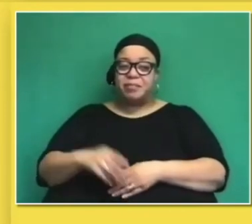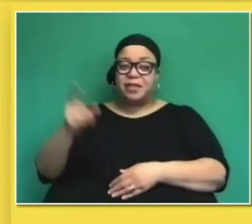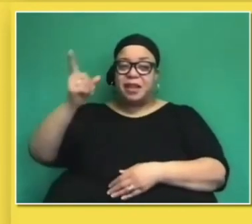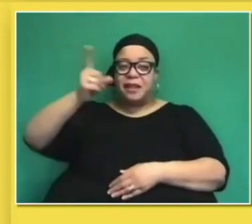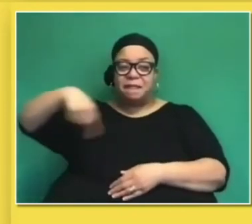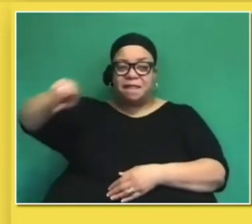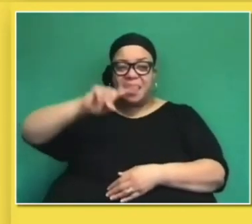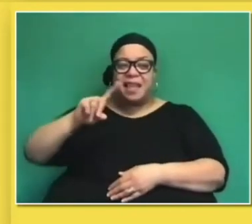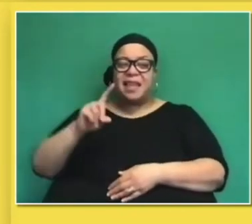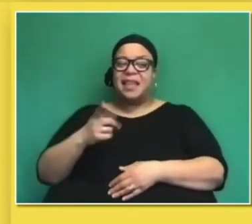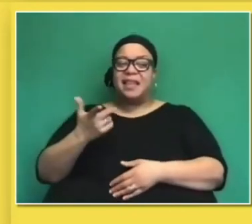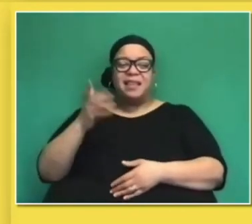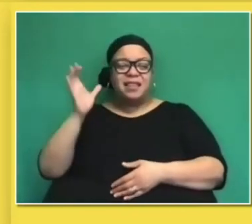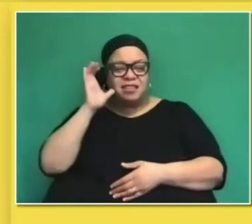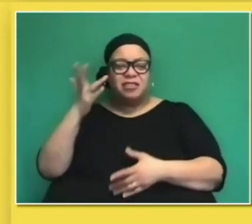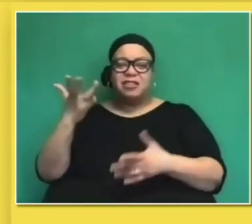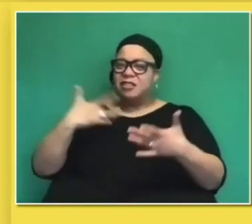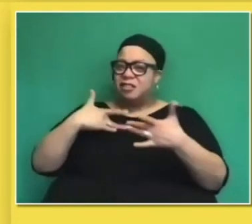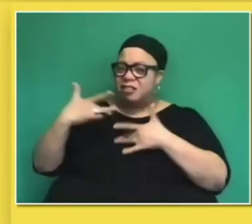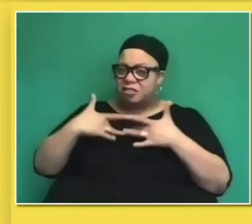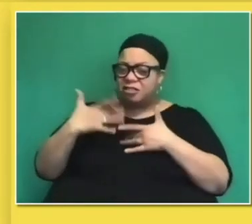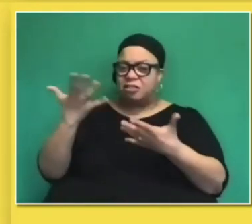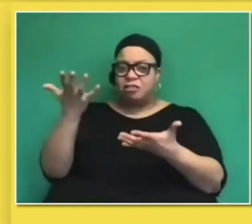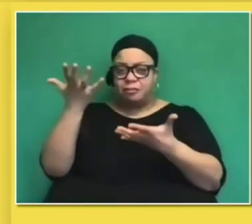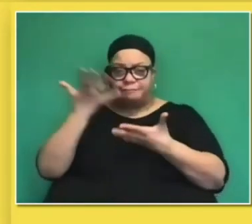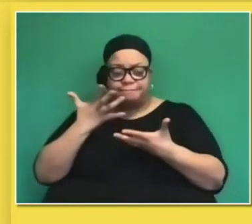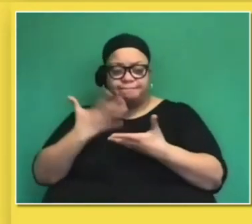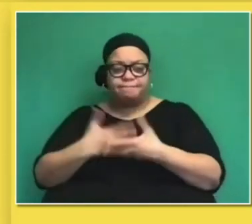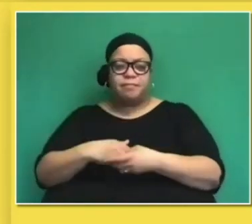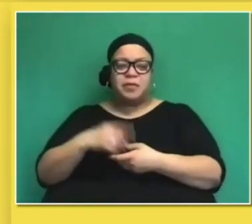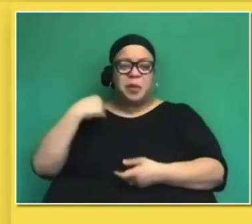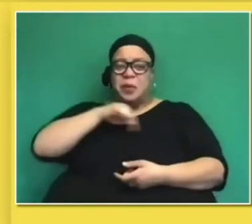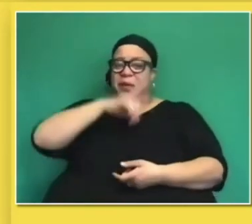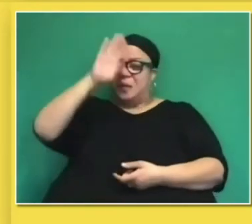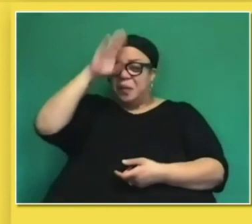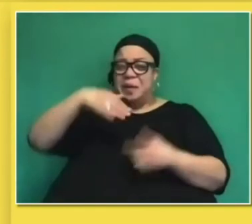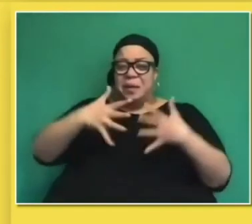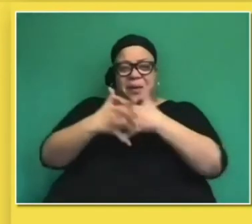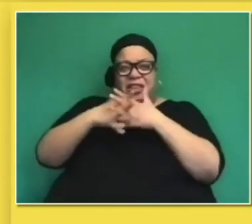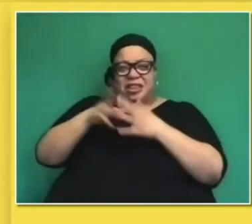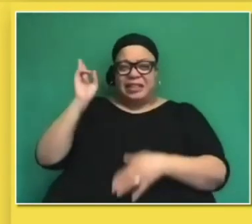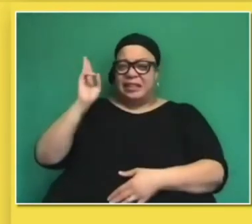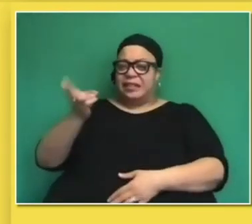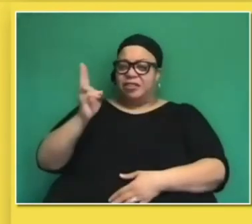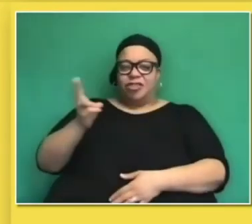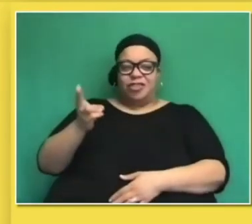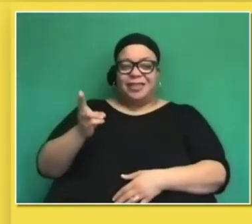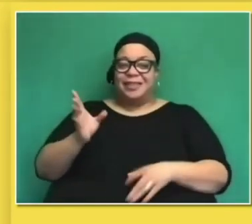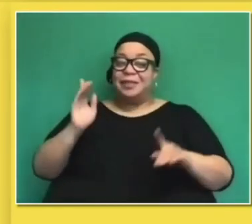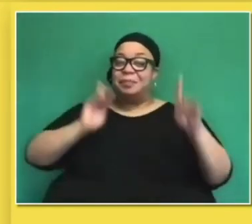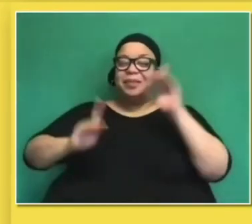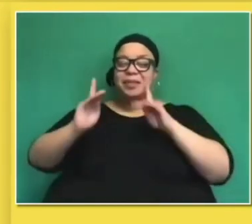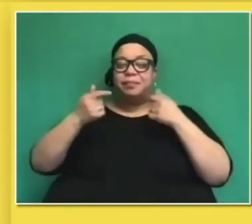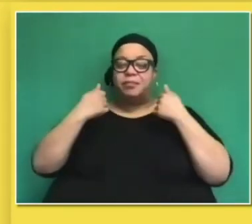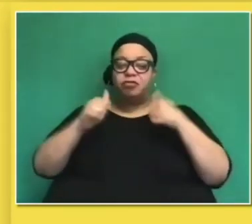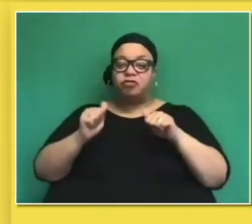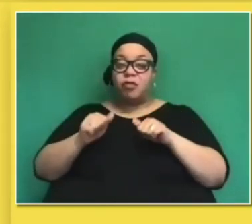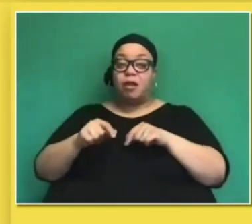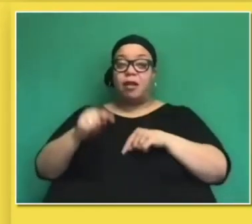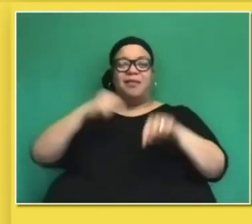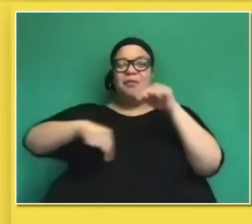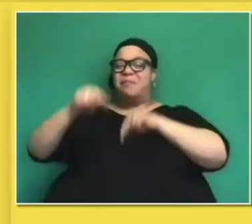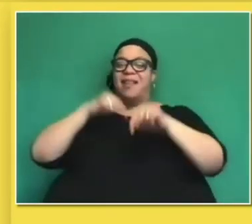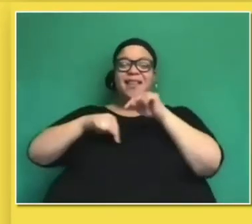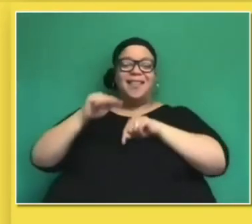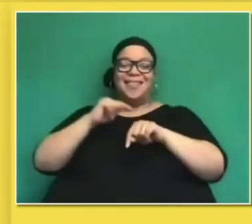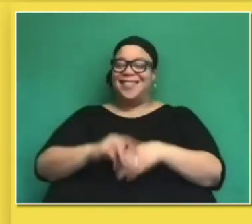us to higher ground. That's what abolitionists did in the 19th century. It's what women suffragists did in the early 20th